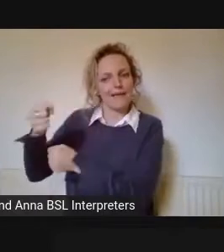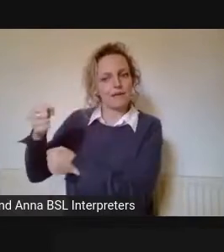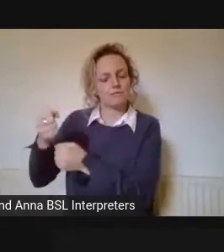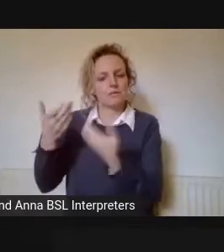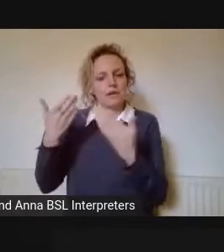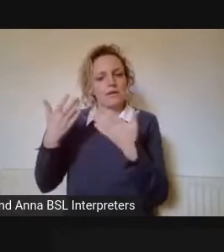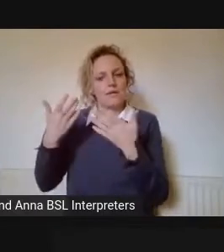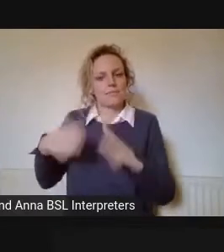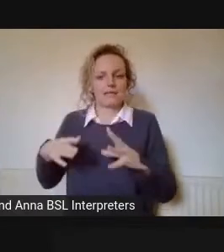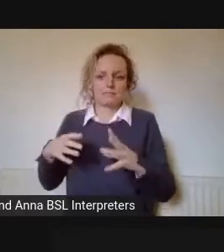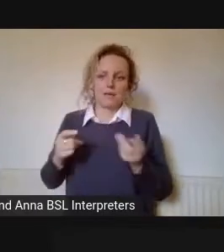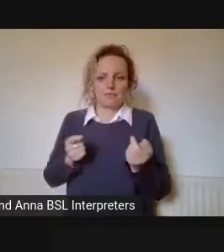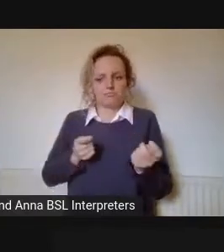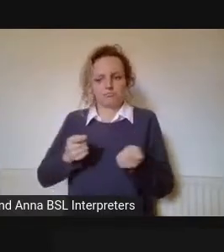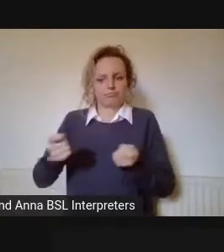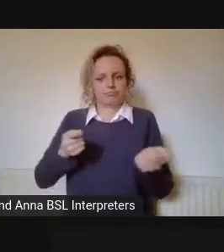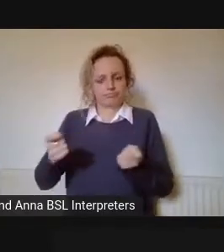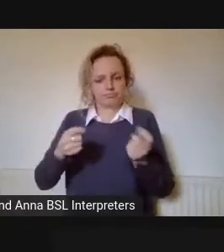and 2017.